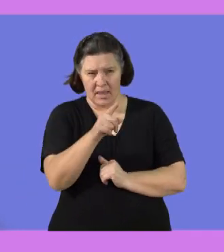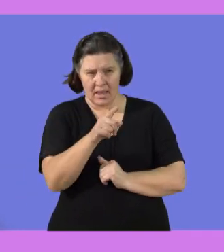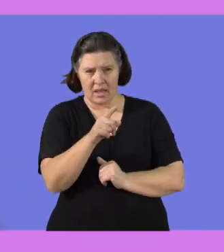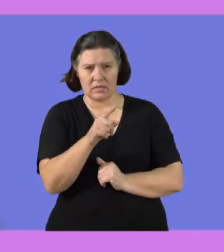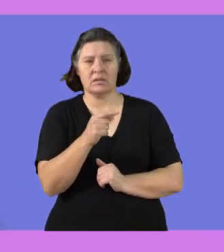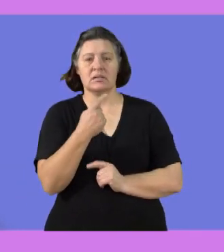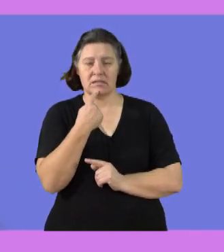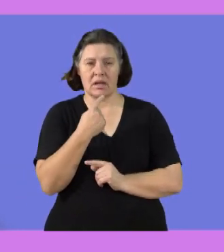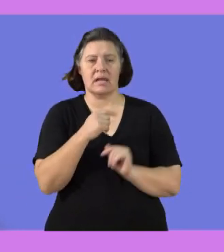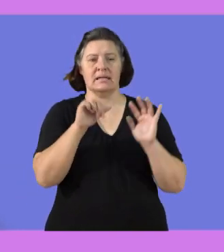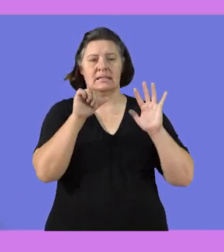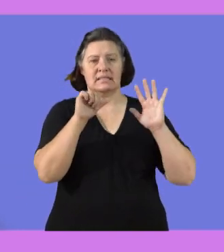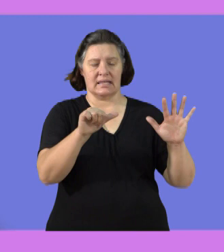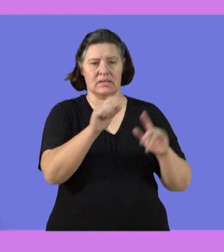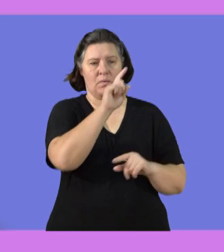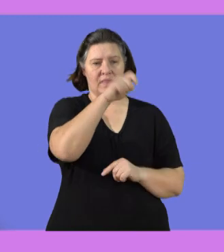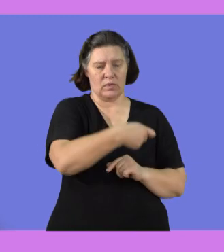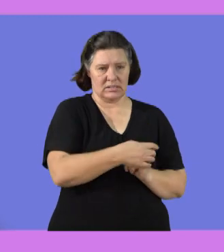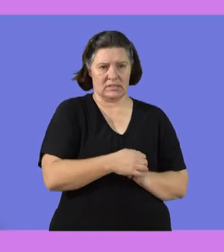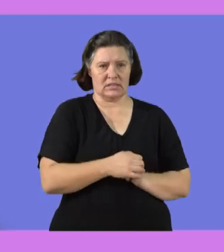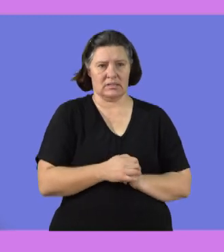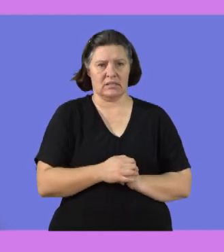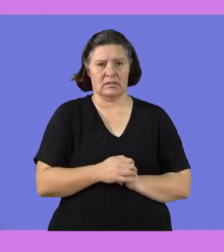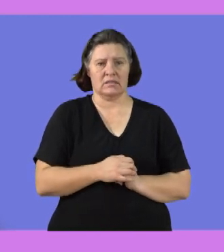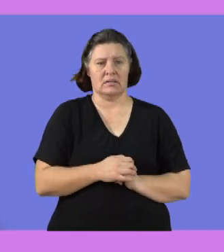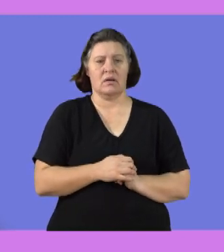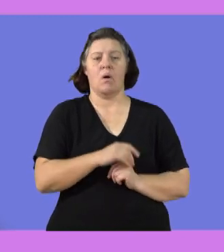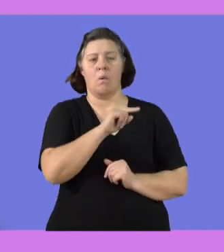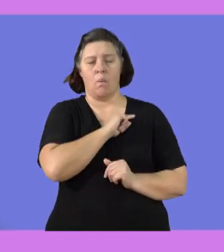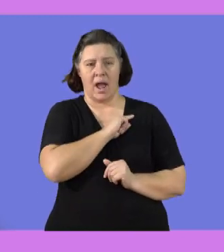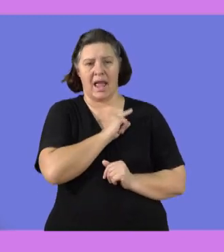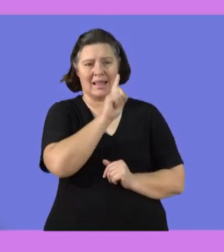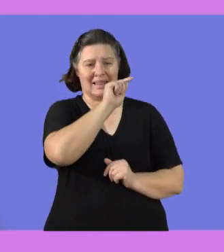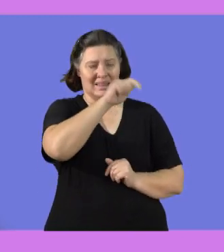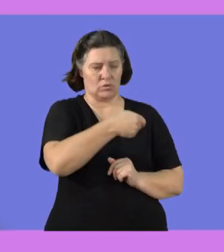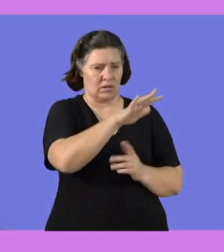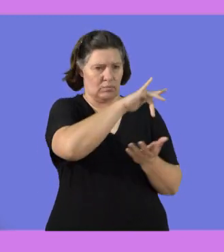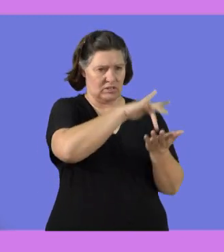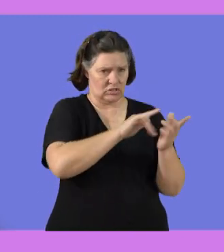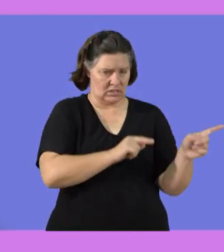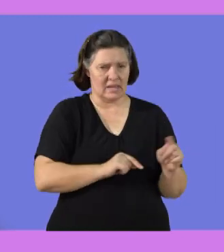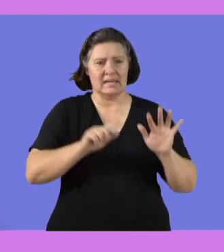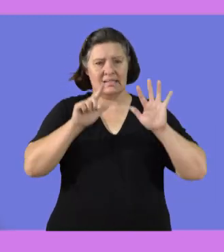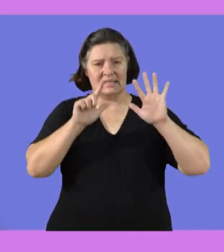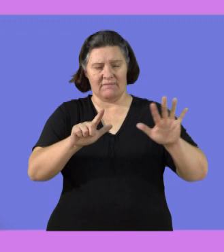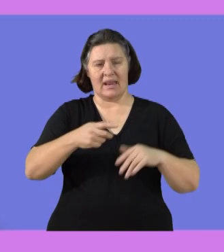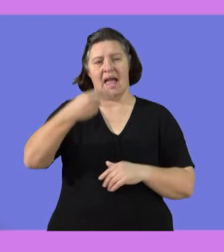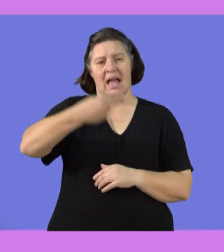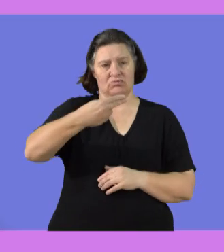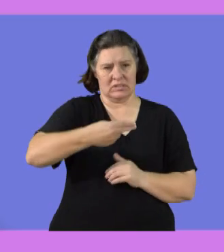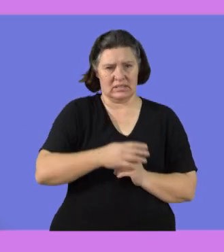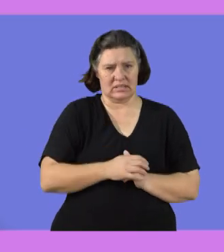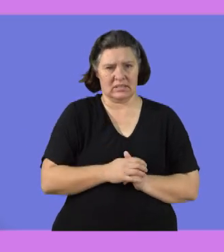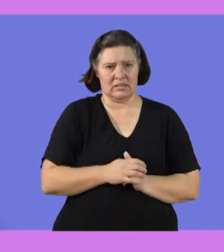that we said 6 will be 1,000 because it's occupying the 1,000th position. 7 is